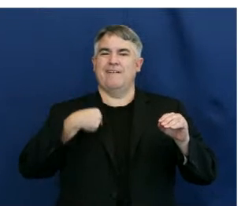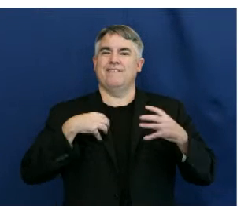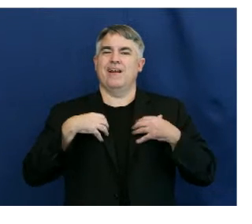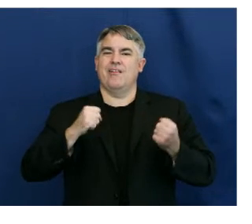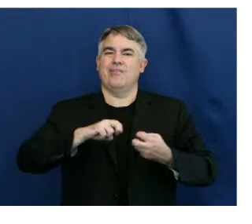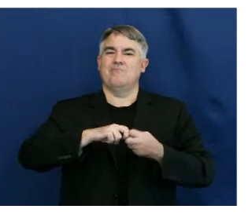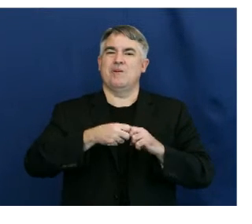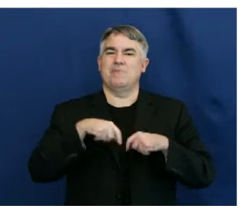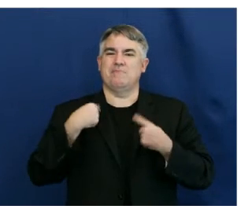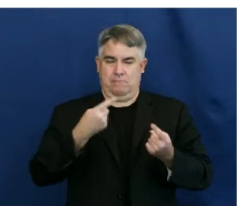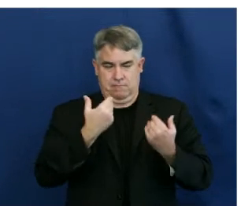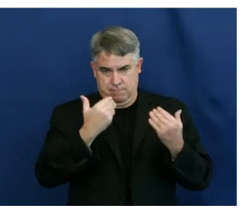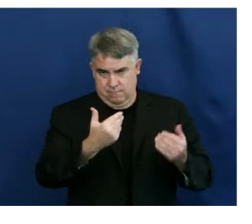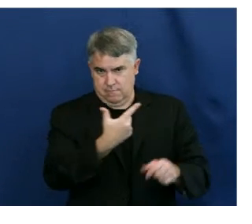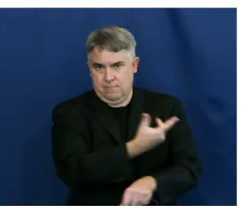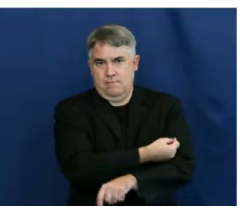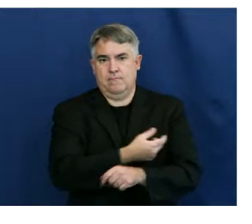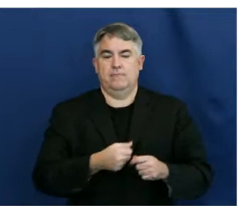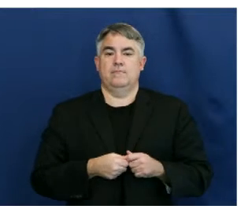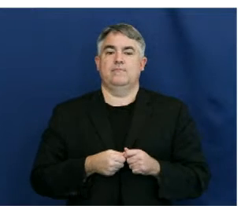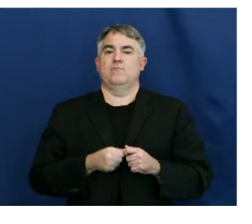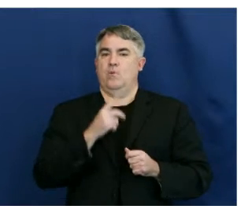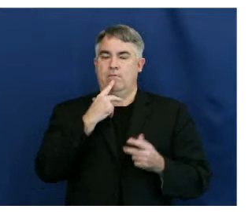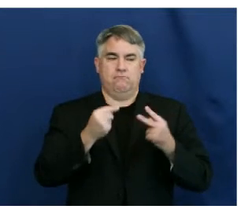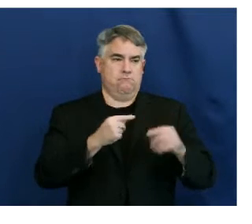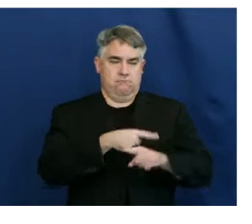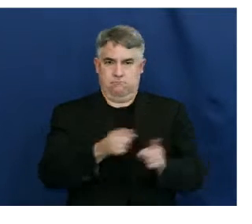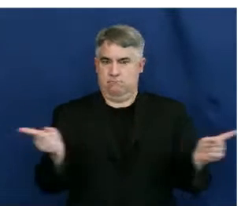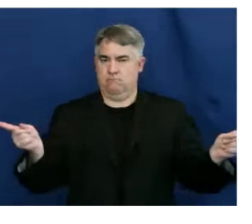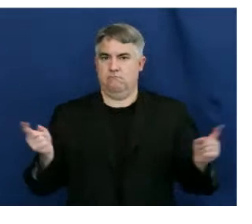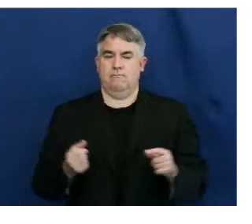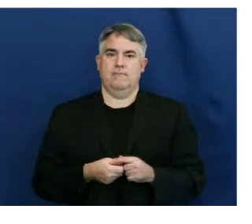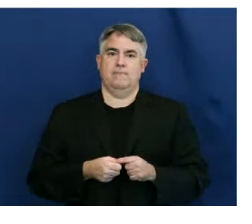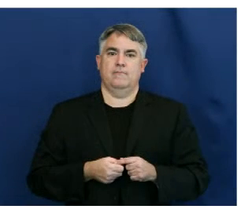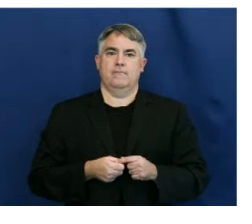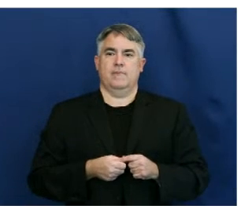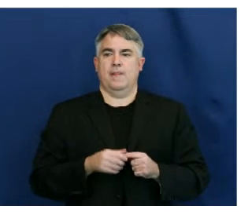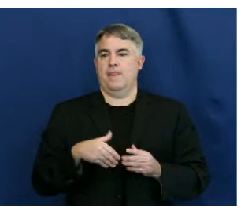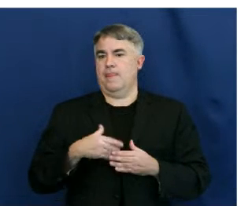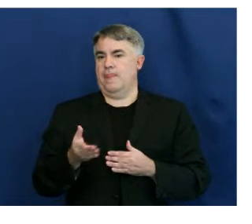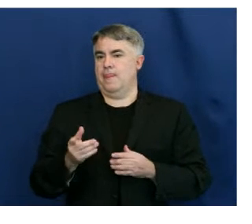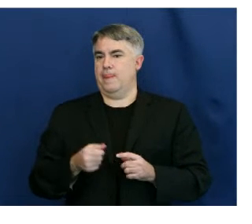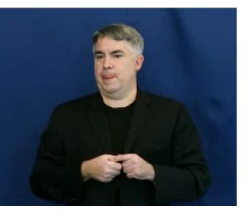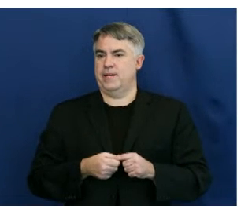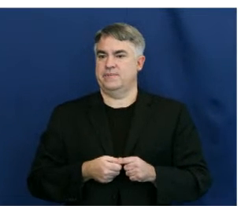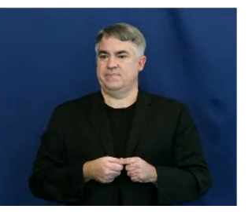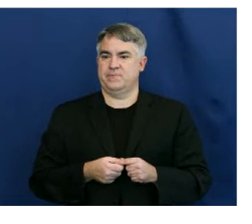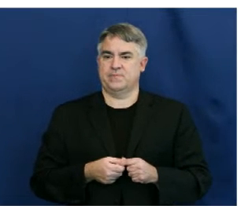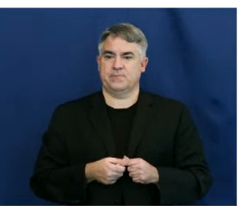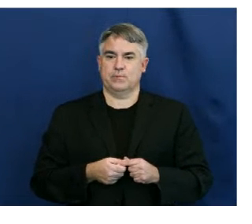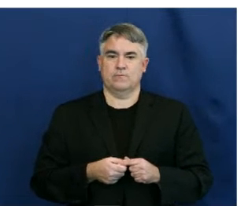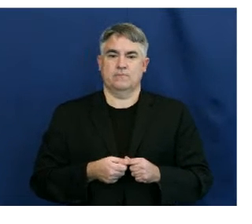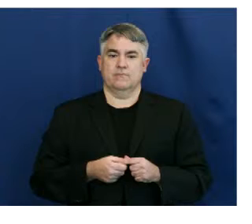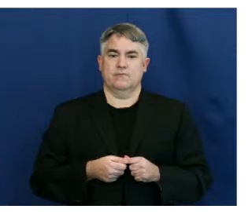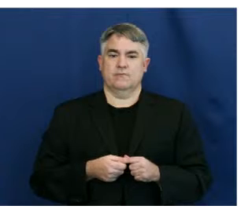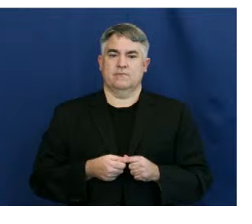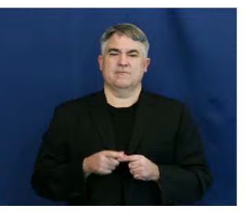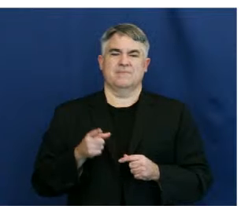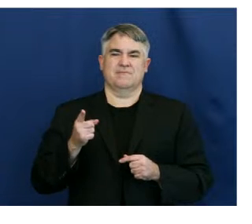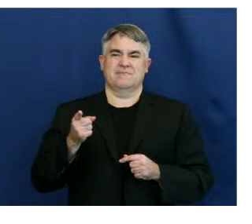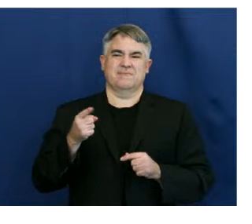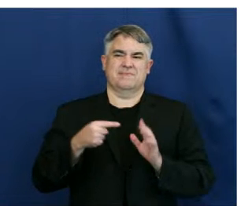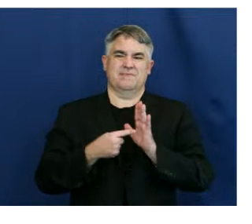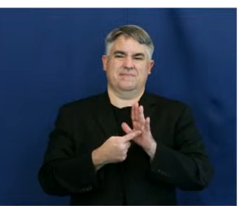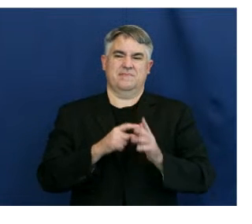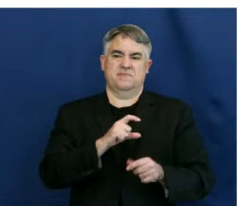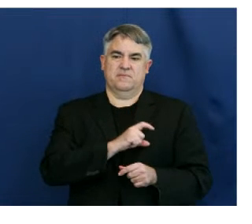that point, but that will also be coming March 15th. Next slide. Here you just see law enforcement service sector. Law enforcement only